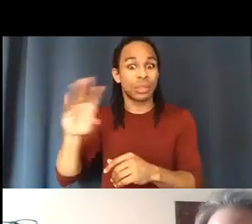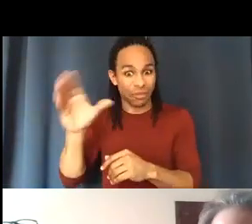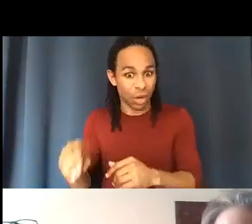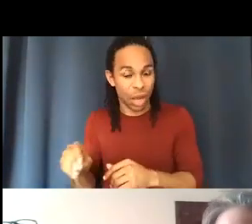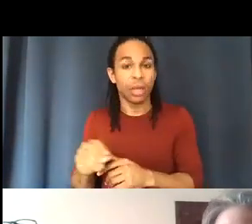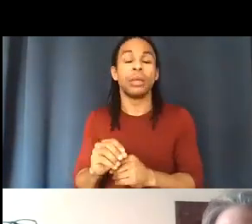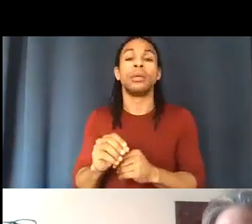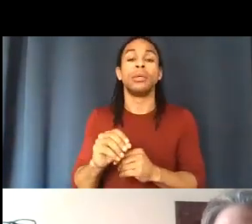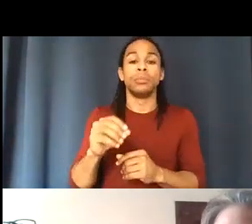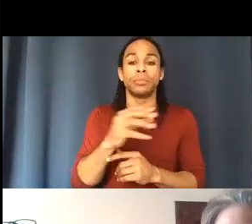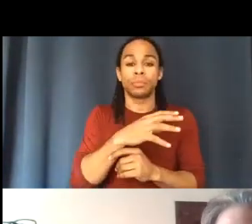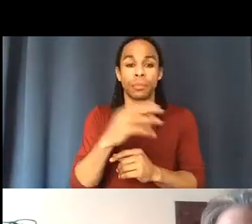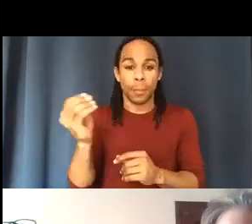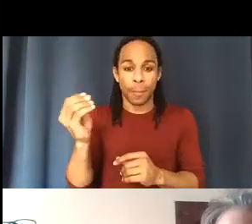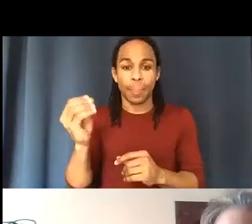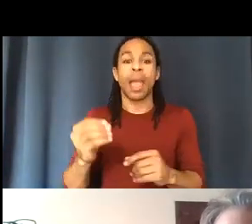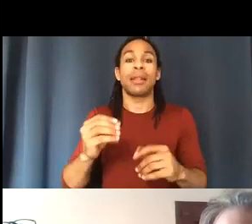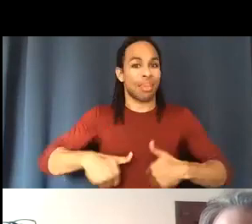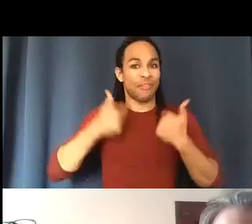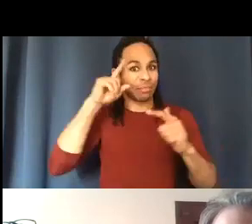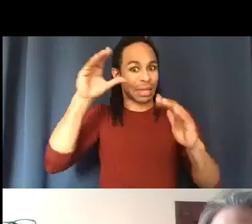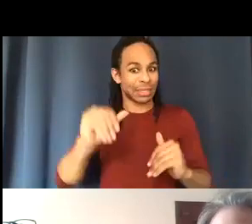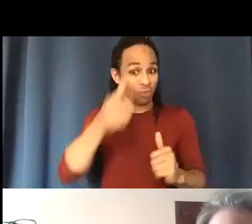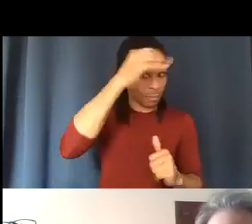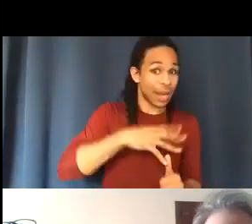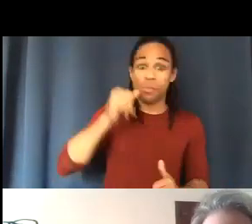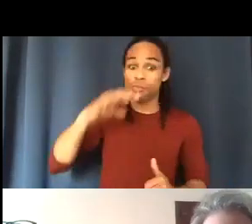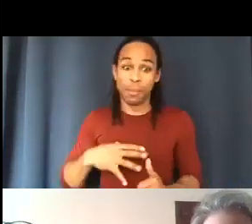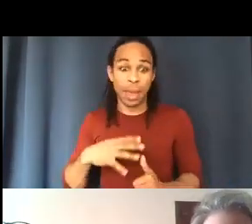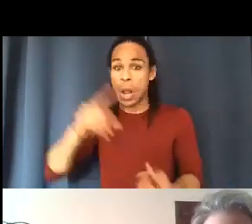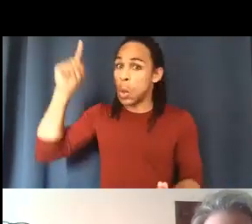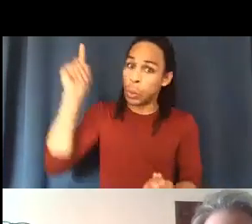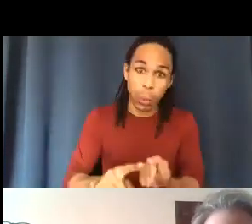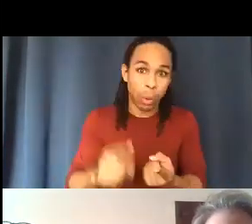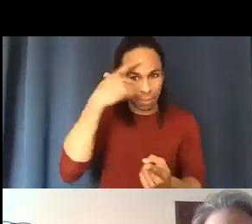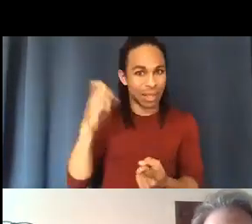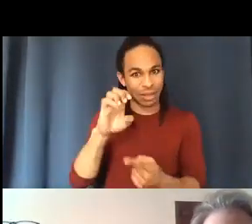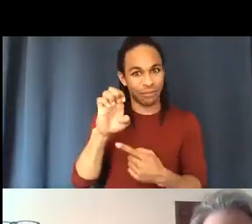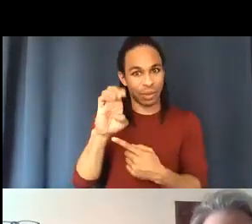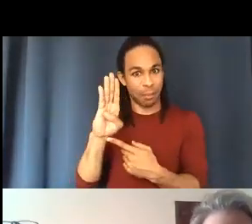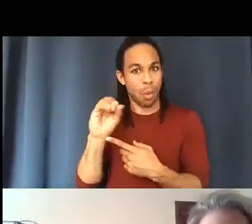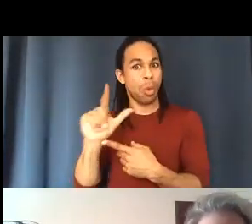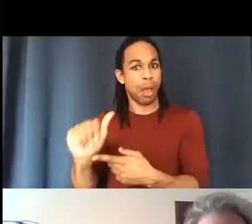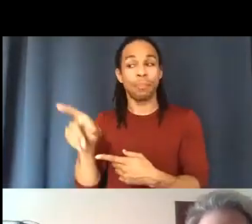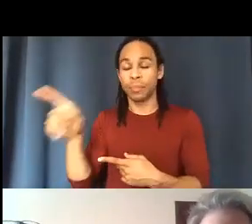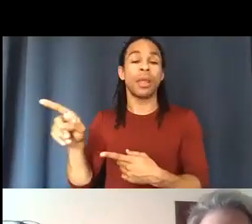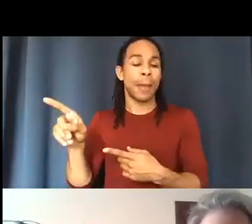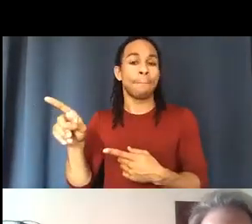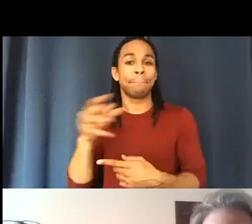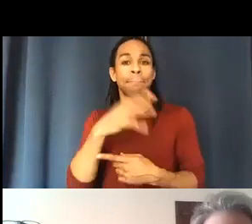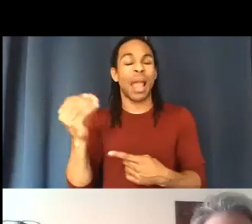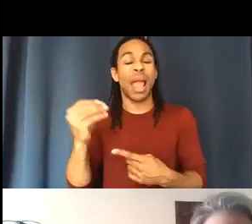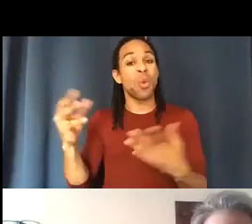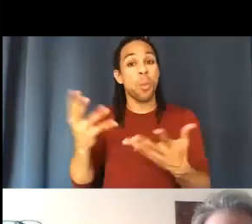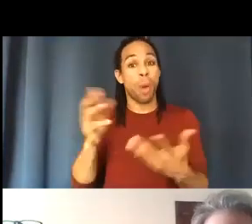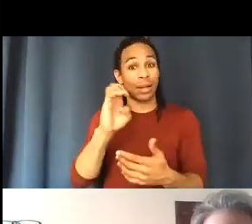and they're still true today. What Ebola exposed was how weak the health system in